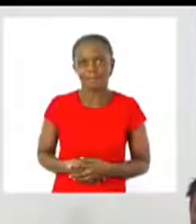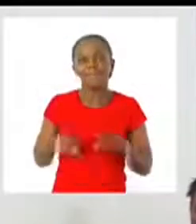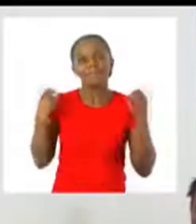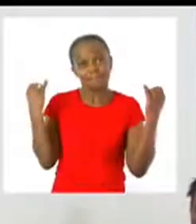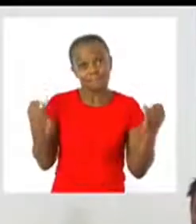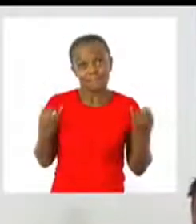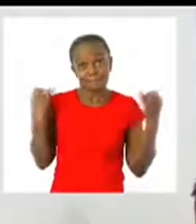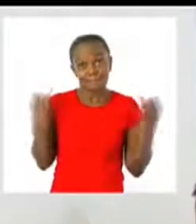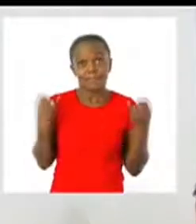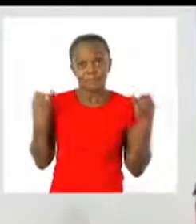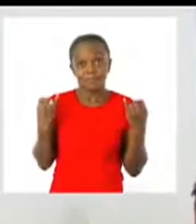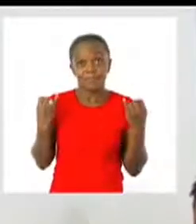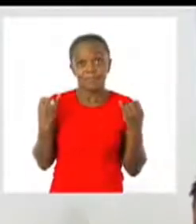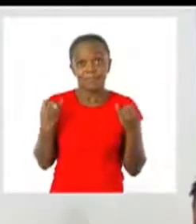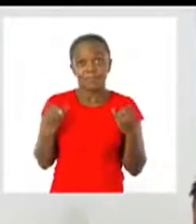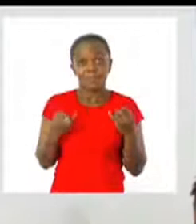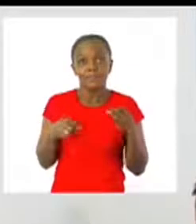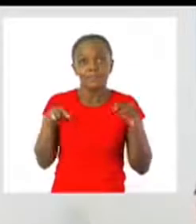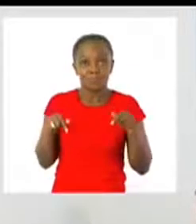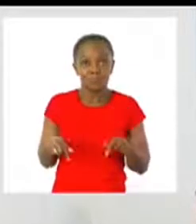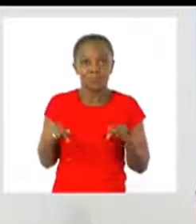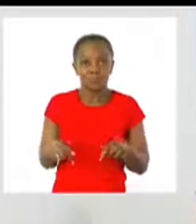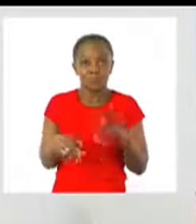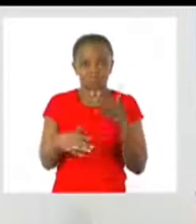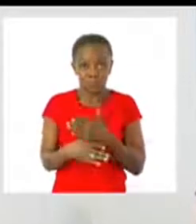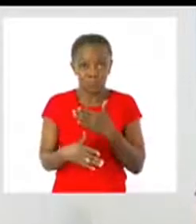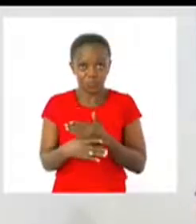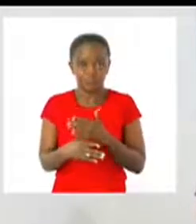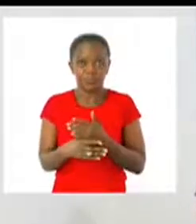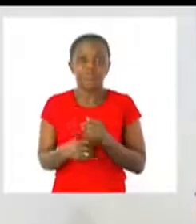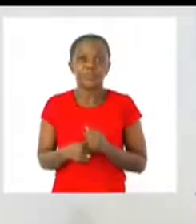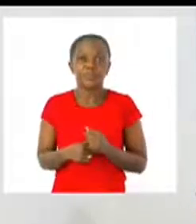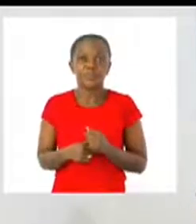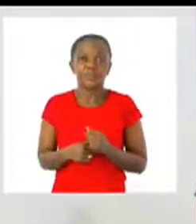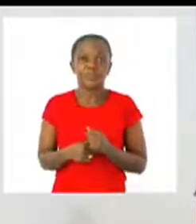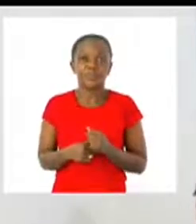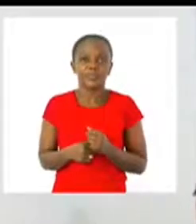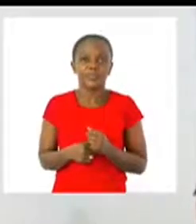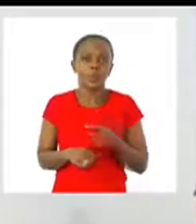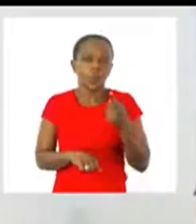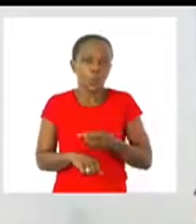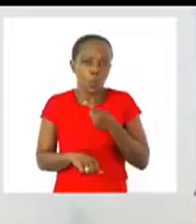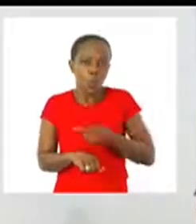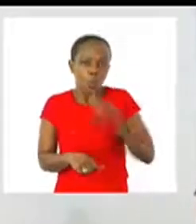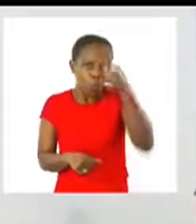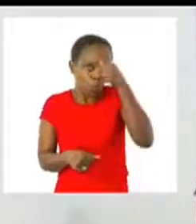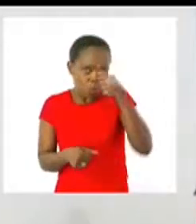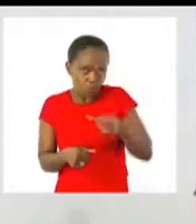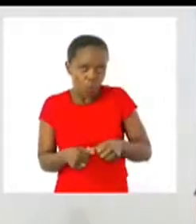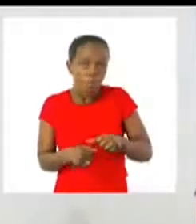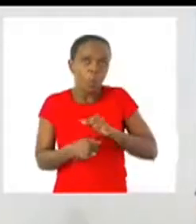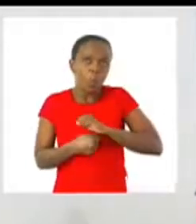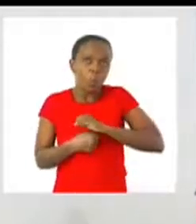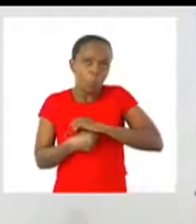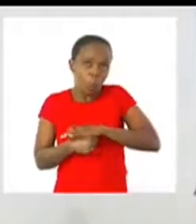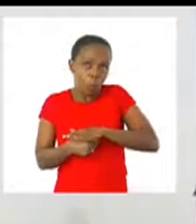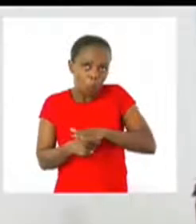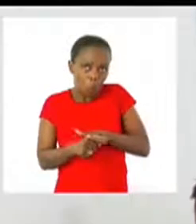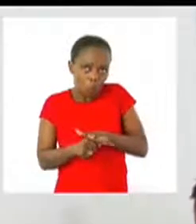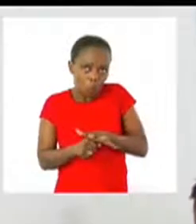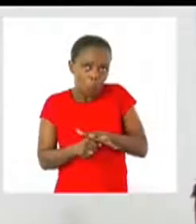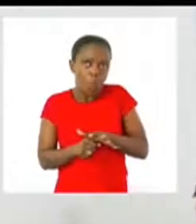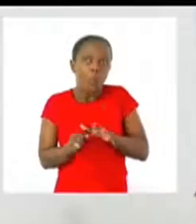Hope you enjoyed today's exercises, and always remember our COVID-19 rules.